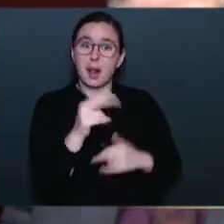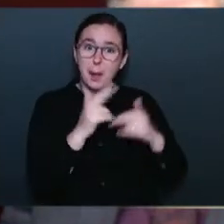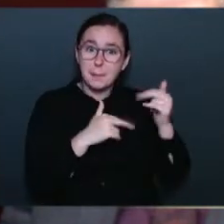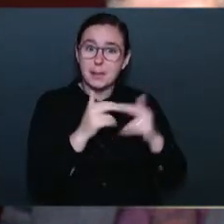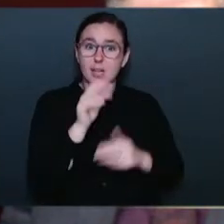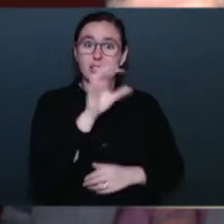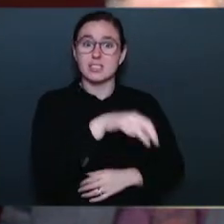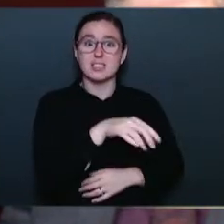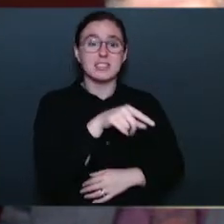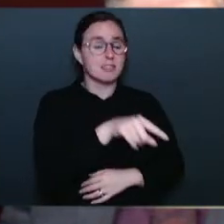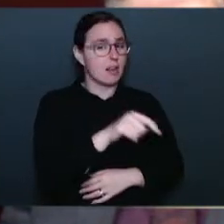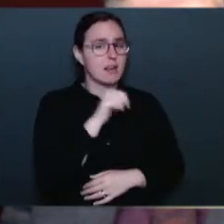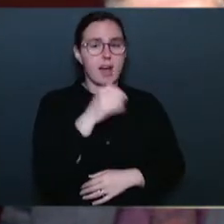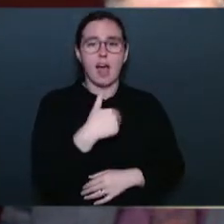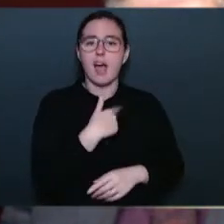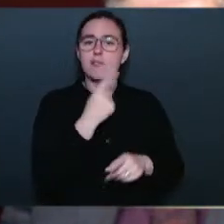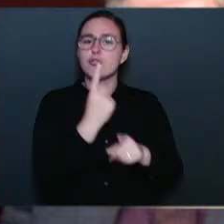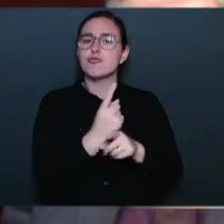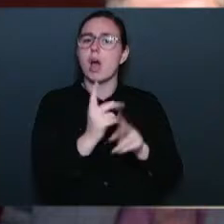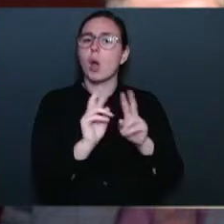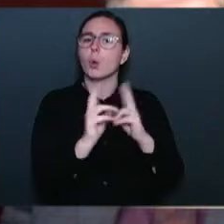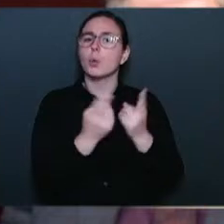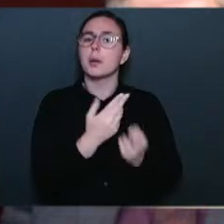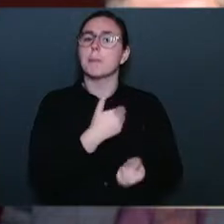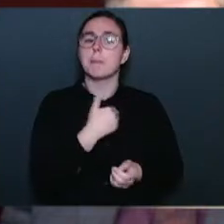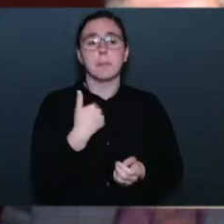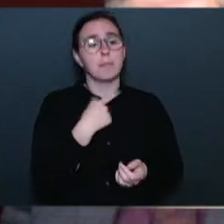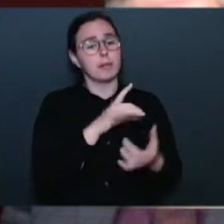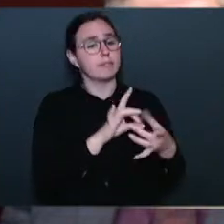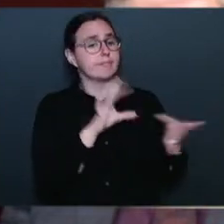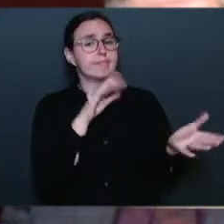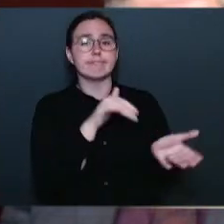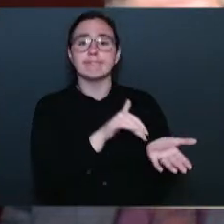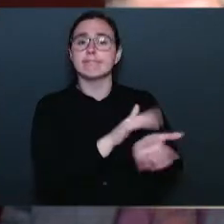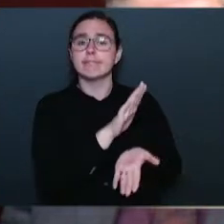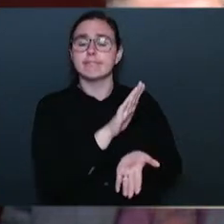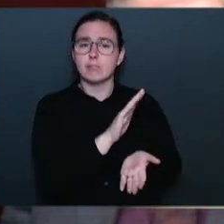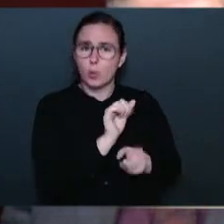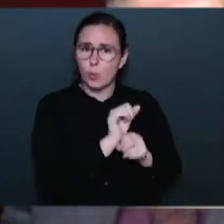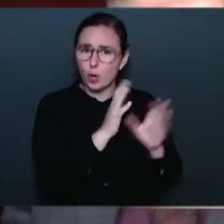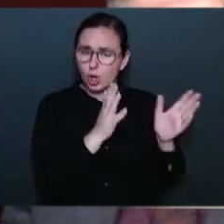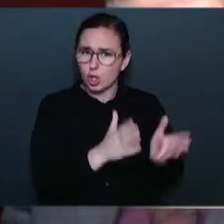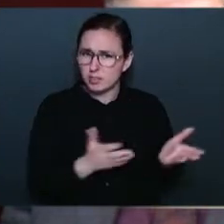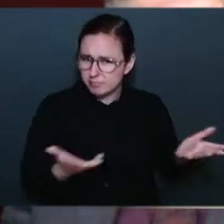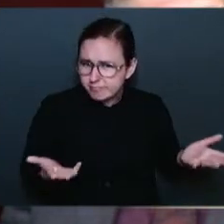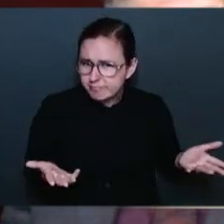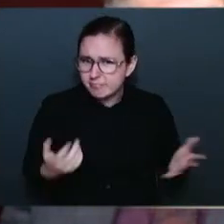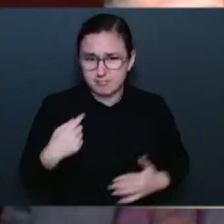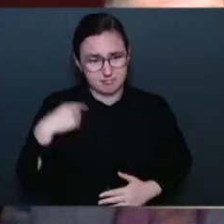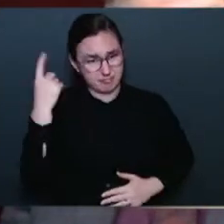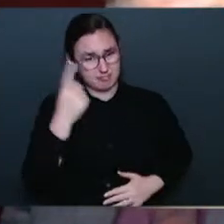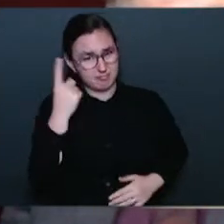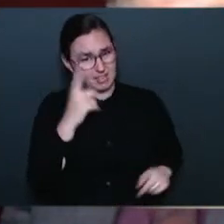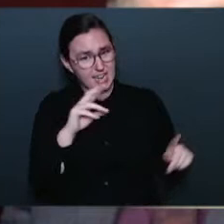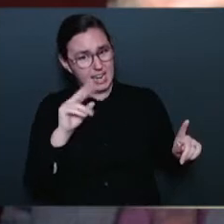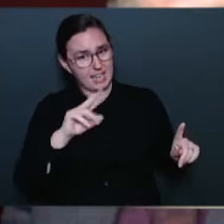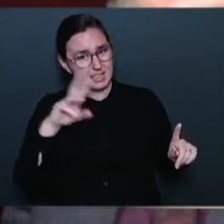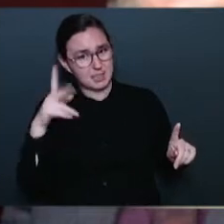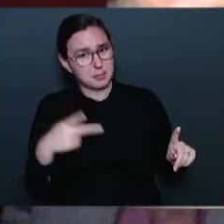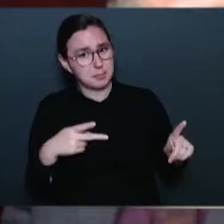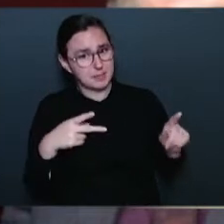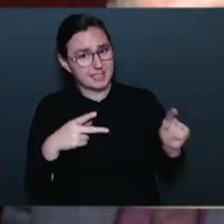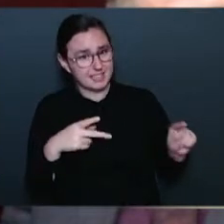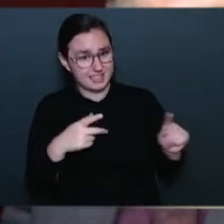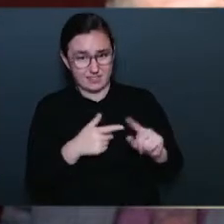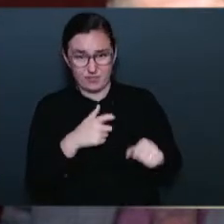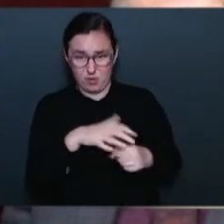belong in Alberta and I wonder if the NDP MLA for Edmonton Rutherford mentions to Chiefs in Alberta how the NDP puts Union politics over